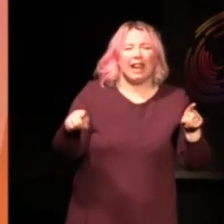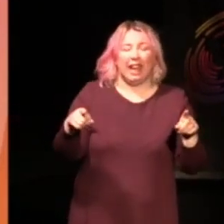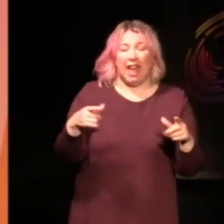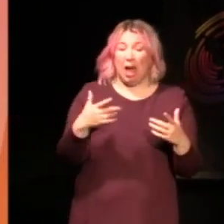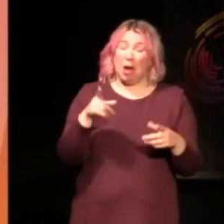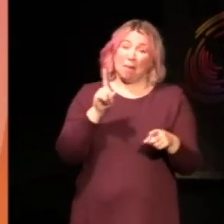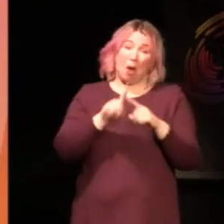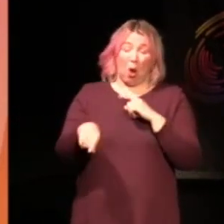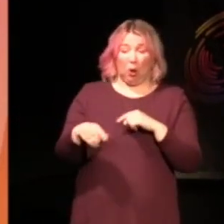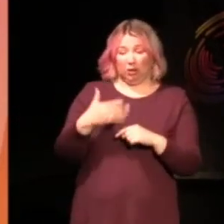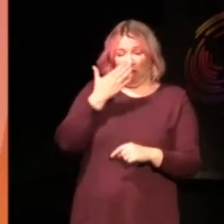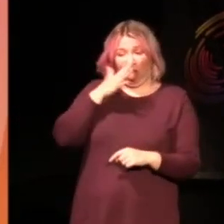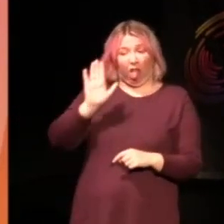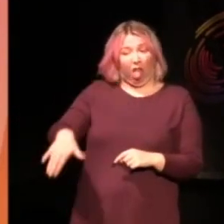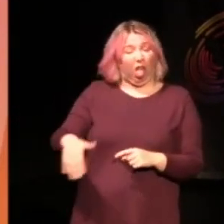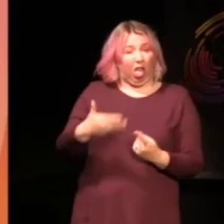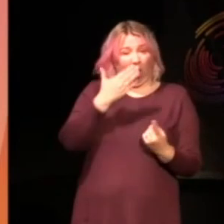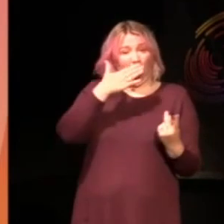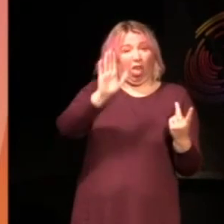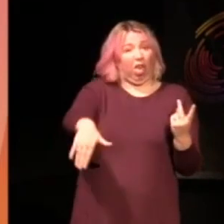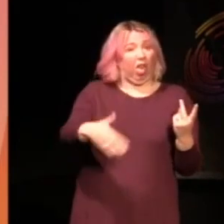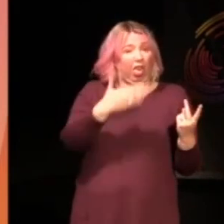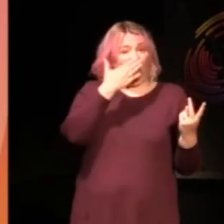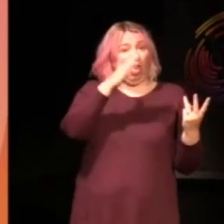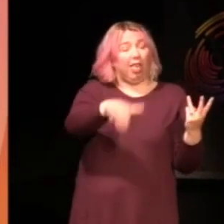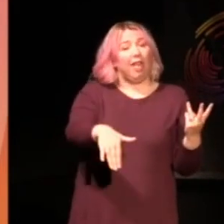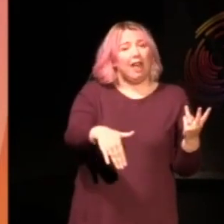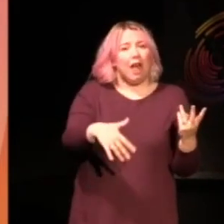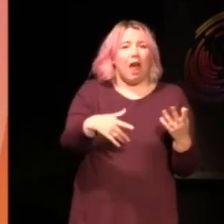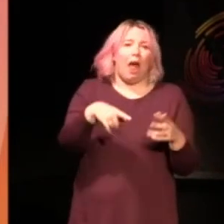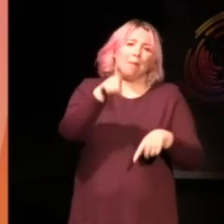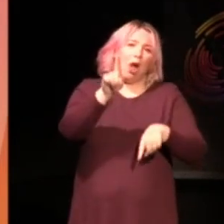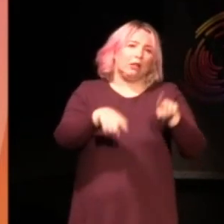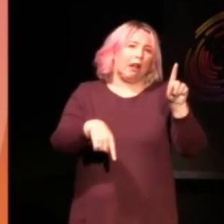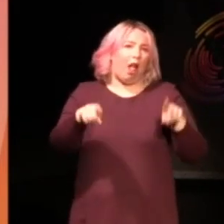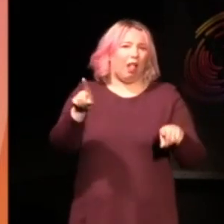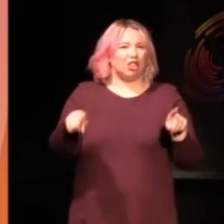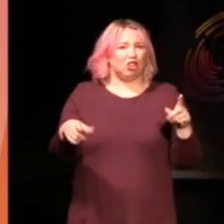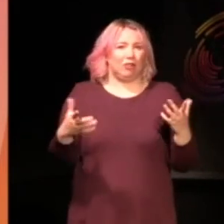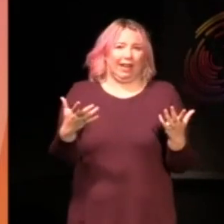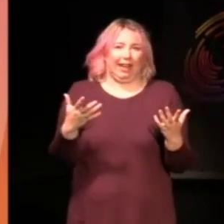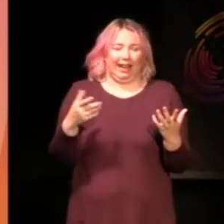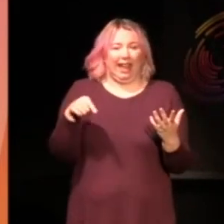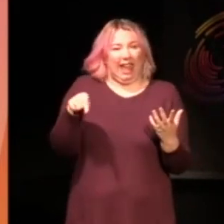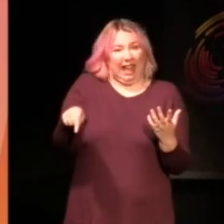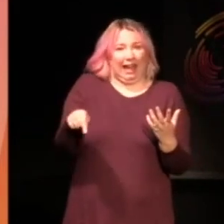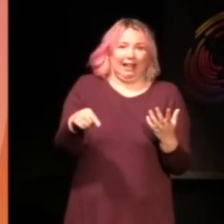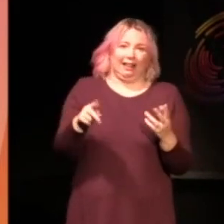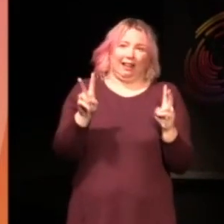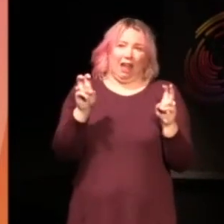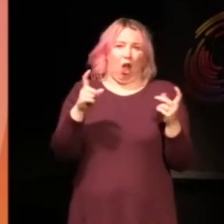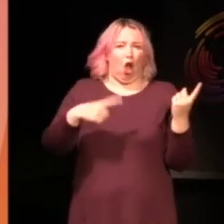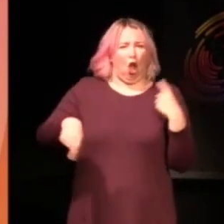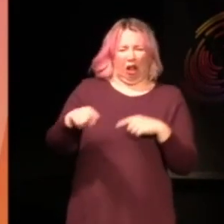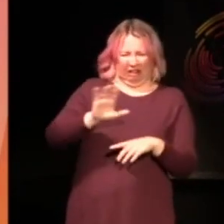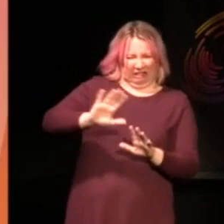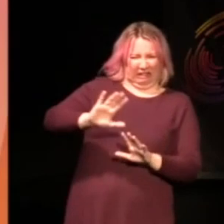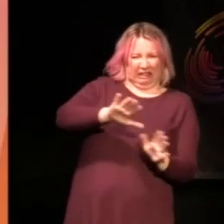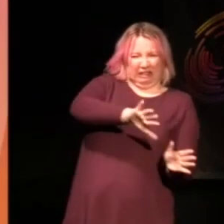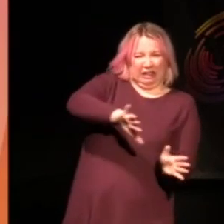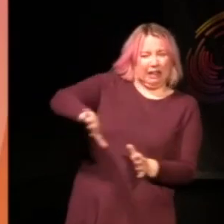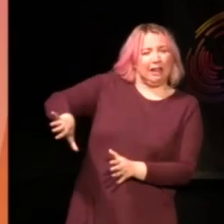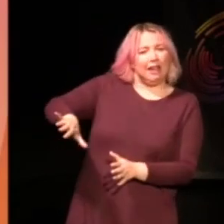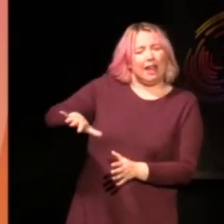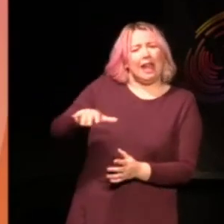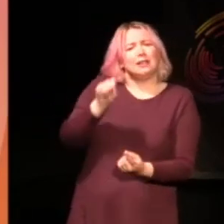today, multiculturalism, which was once a positive word. I remember Angela Merkel was using it, and then suddenly everyone discarded it. It